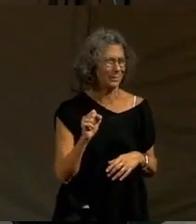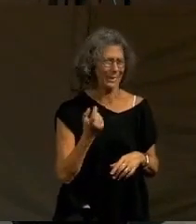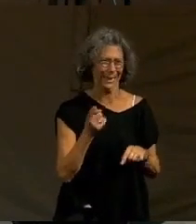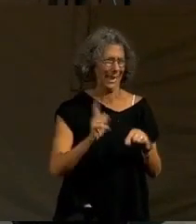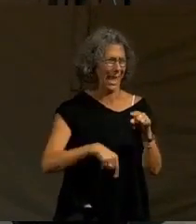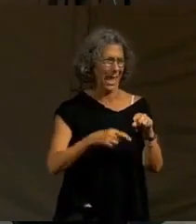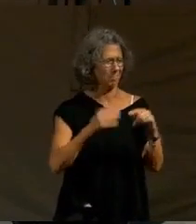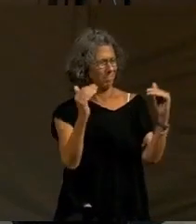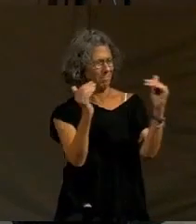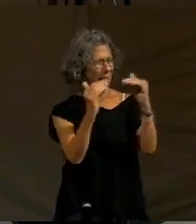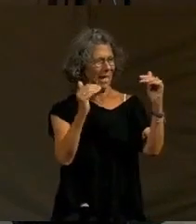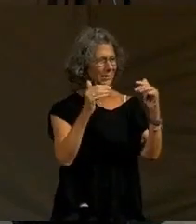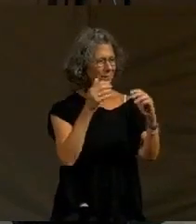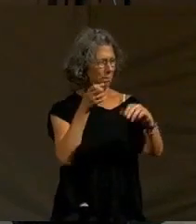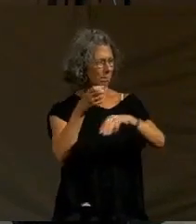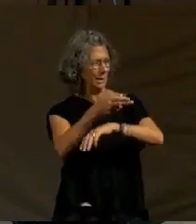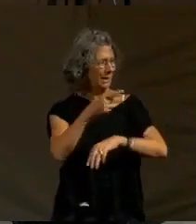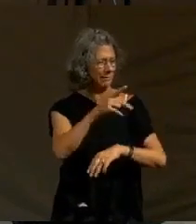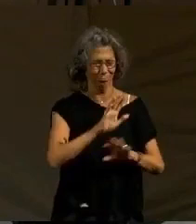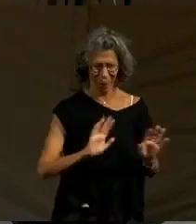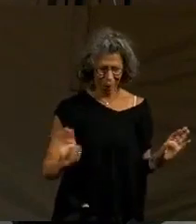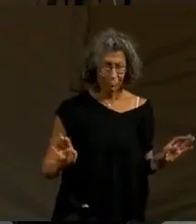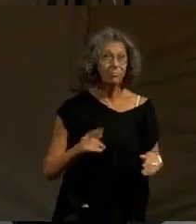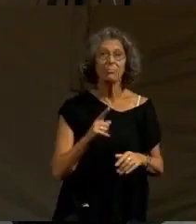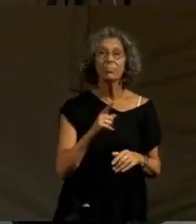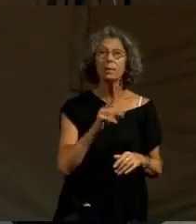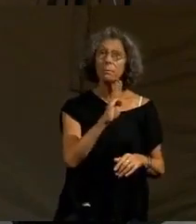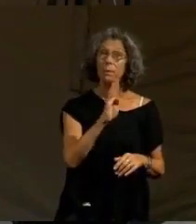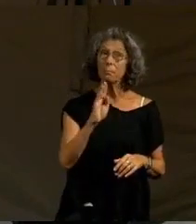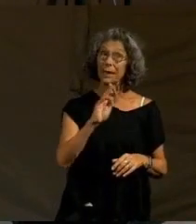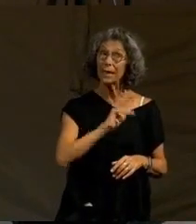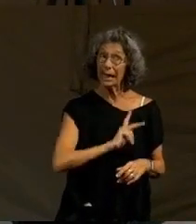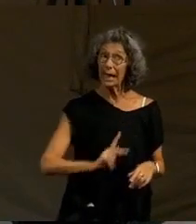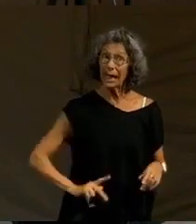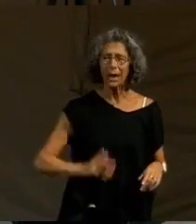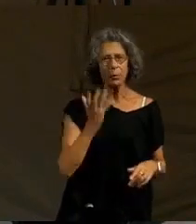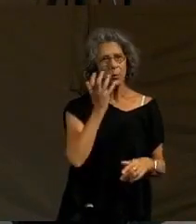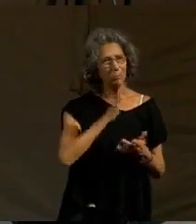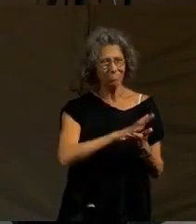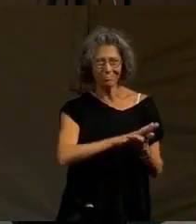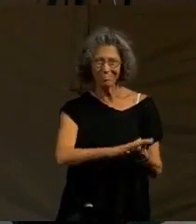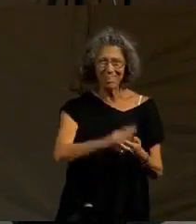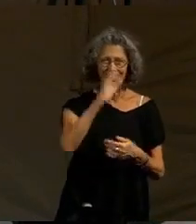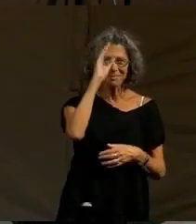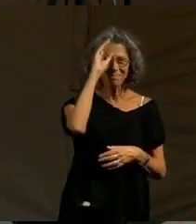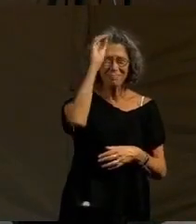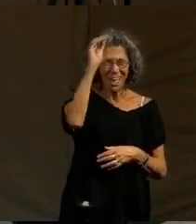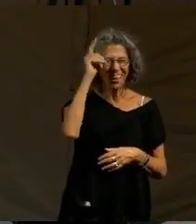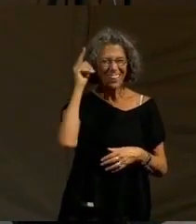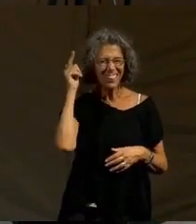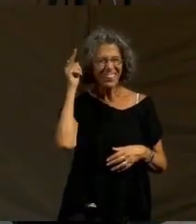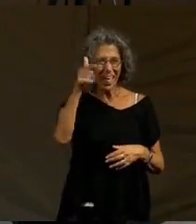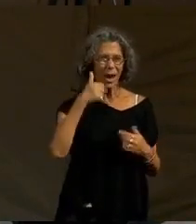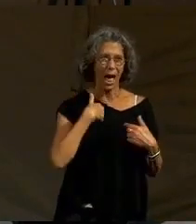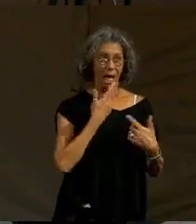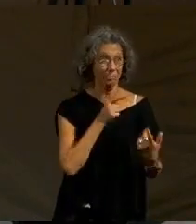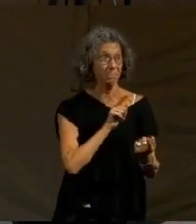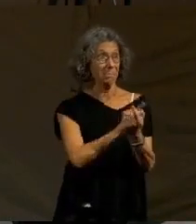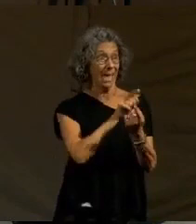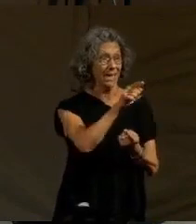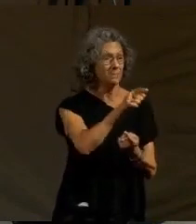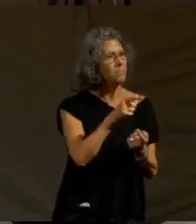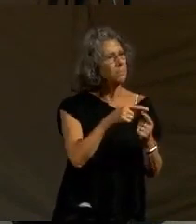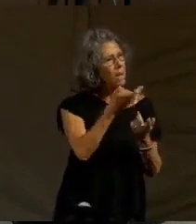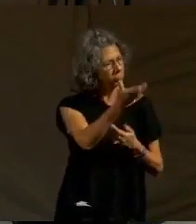king. B.B. King was the nicest man. I got a chance to meet him later on in my career, but B.B. King had his